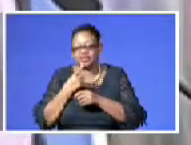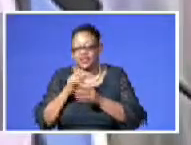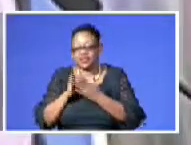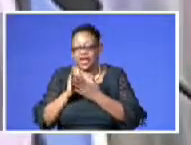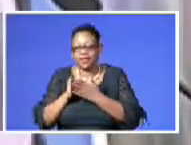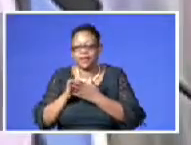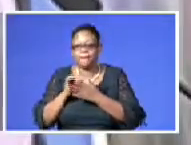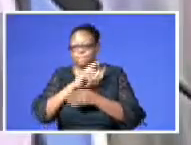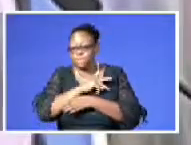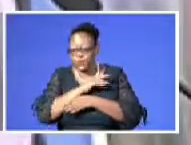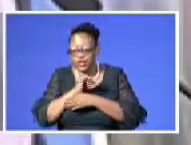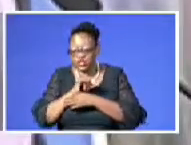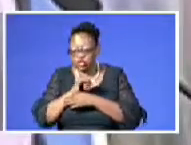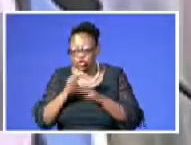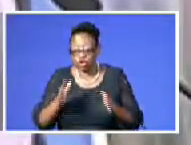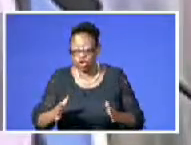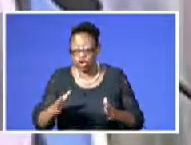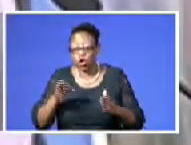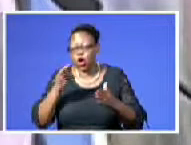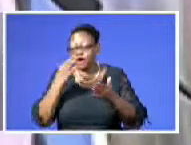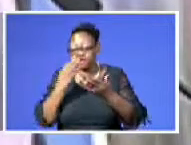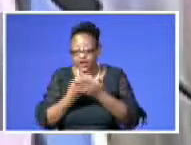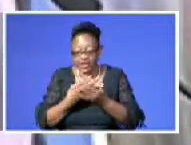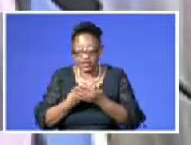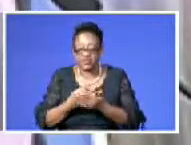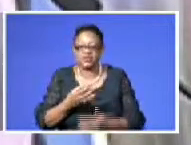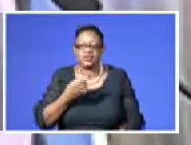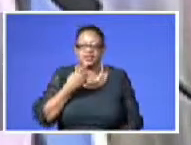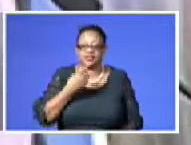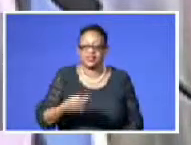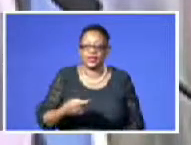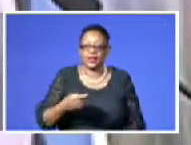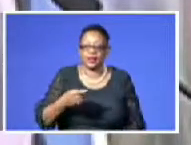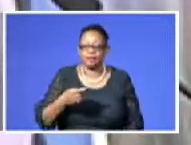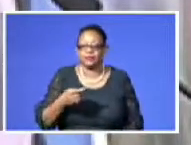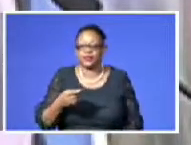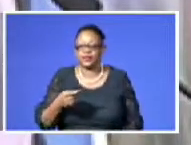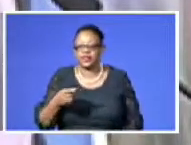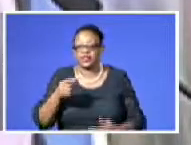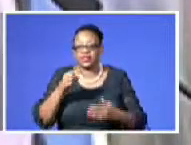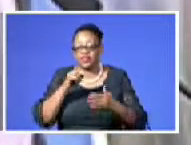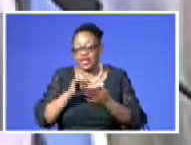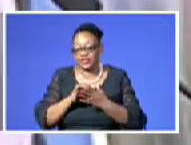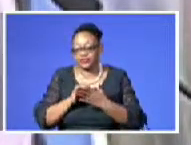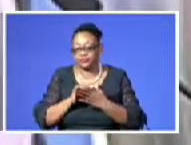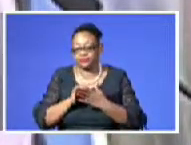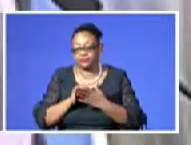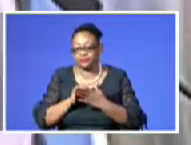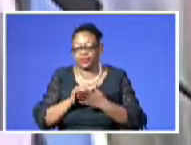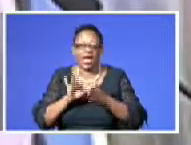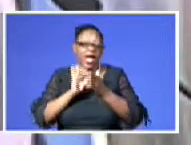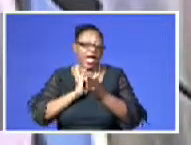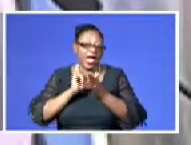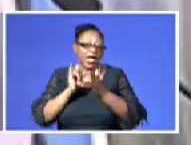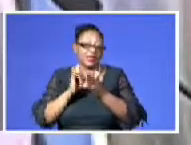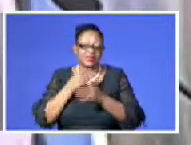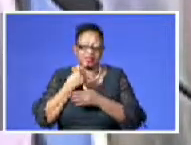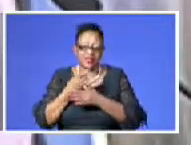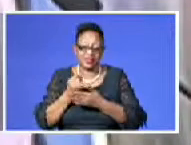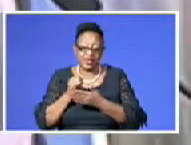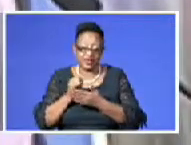indicated it is to go to the budget for 2019-2020, in which case, I ask, is